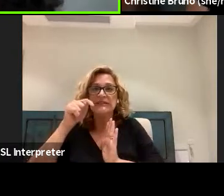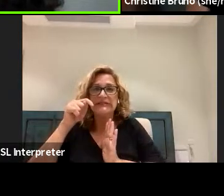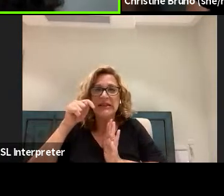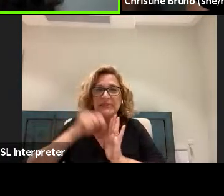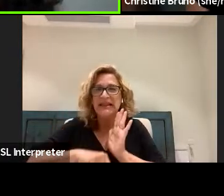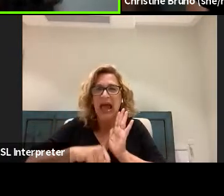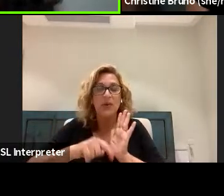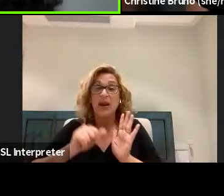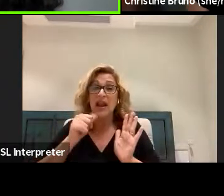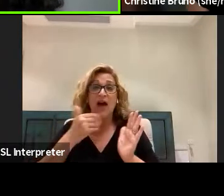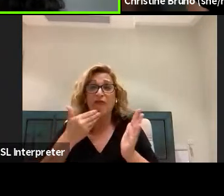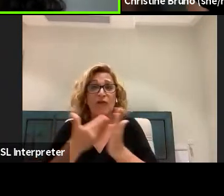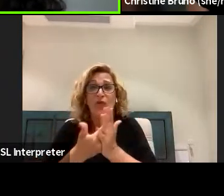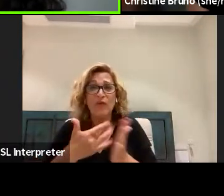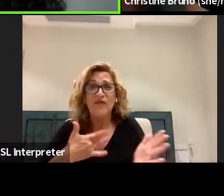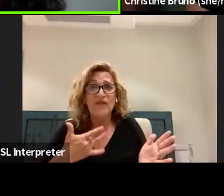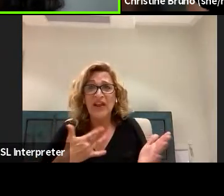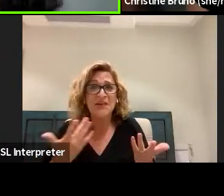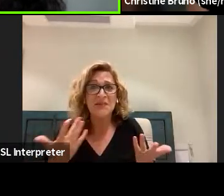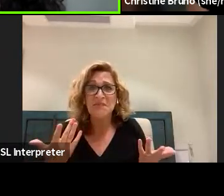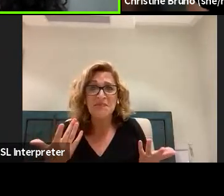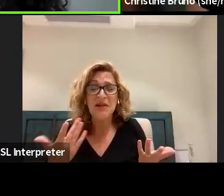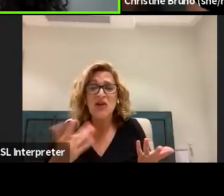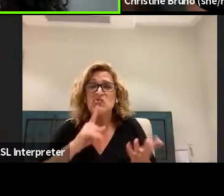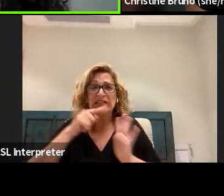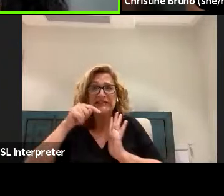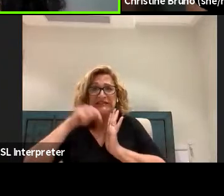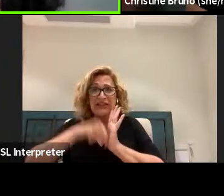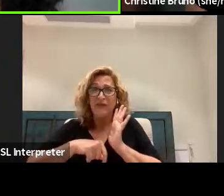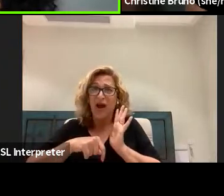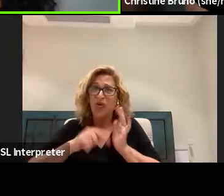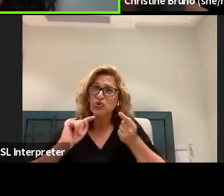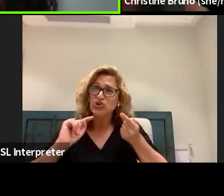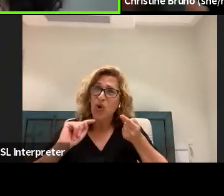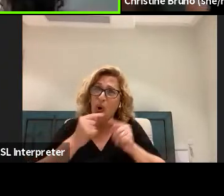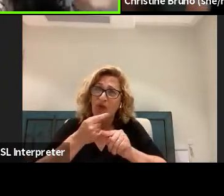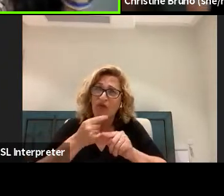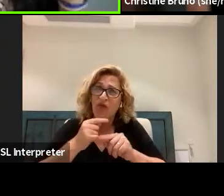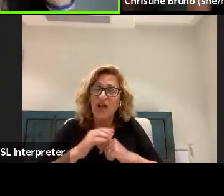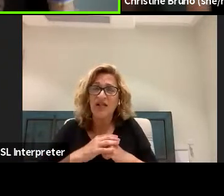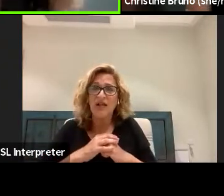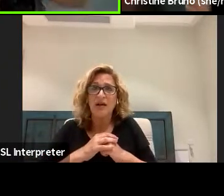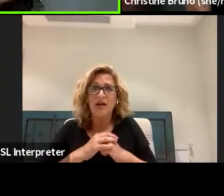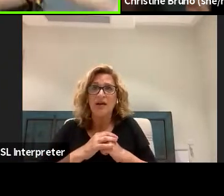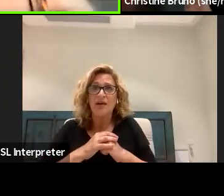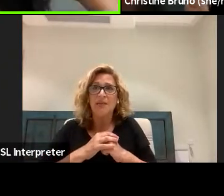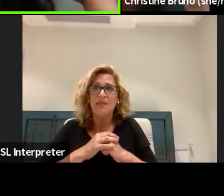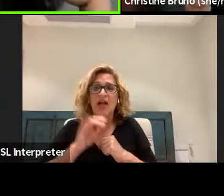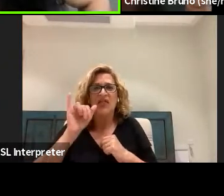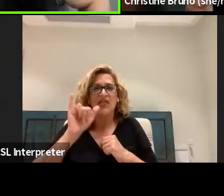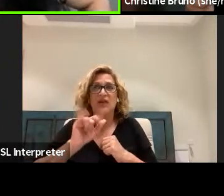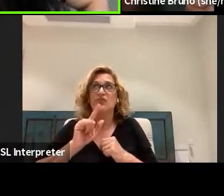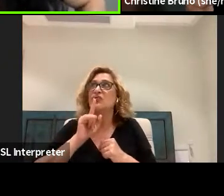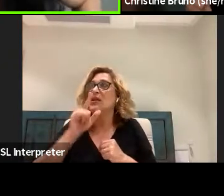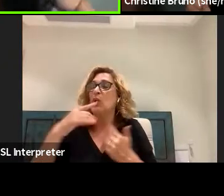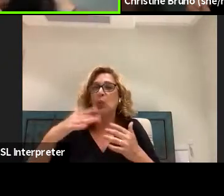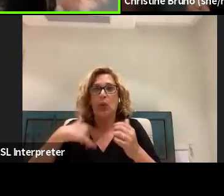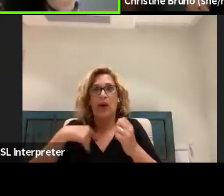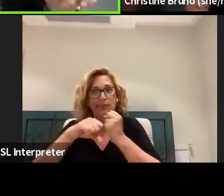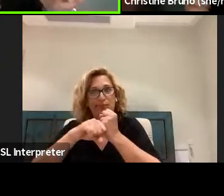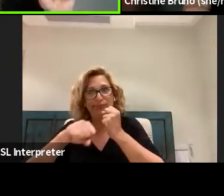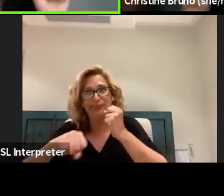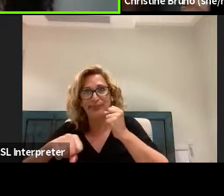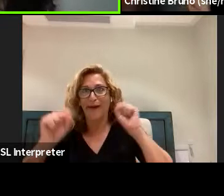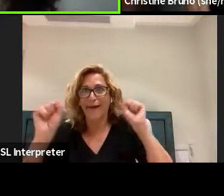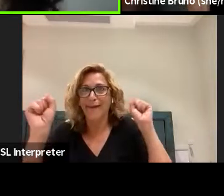feel good, and deep down, it was hurtful. And gosh, I could go on a tangent about that,